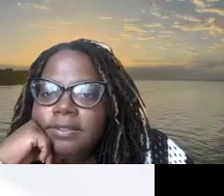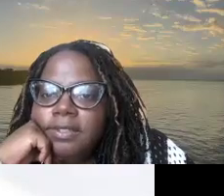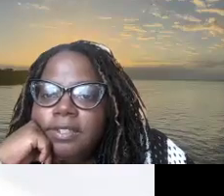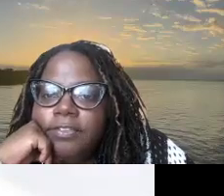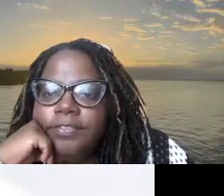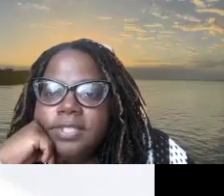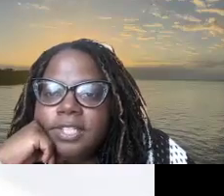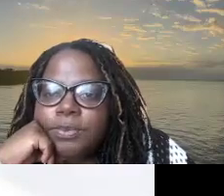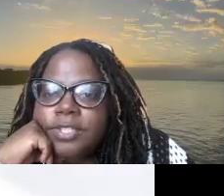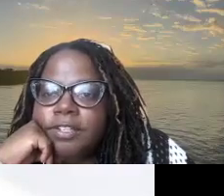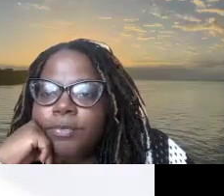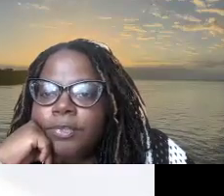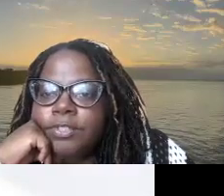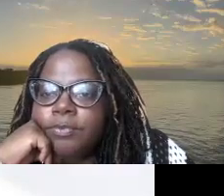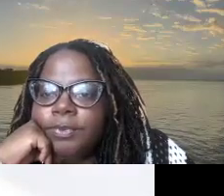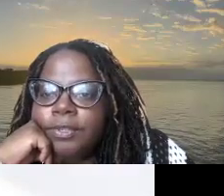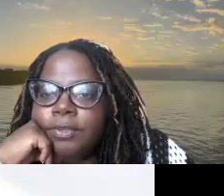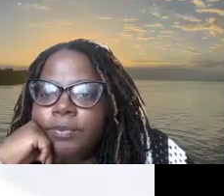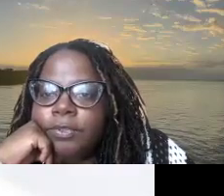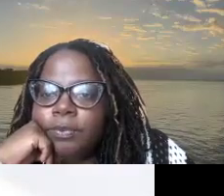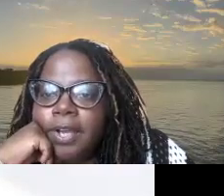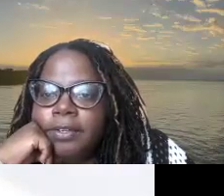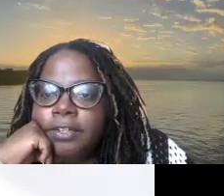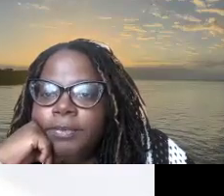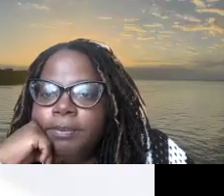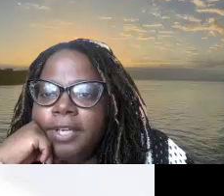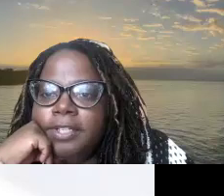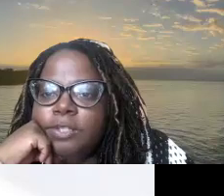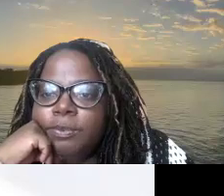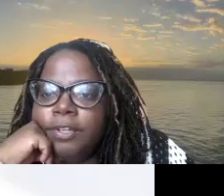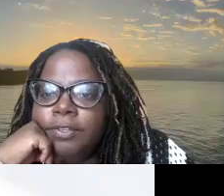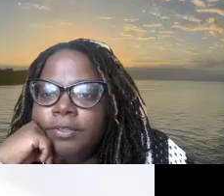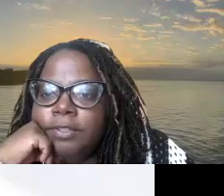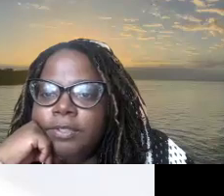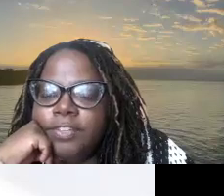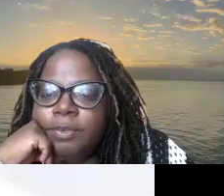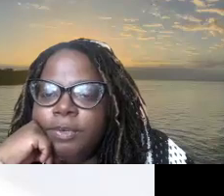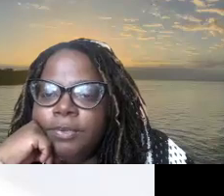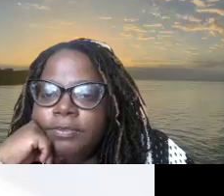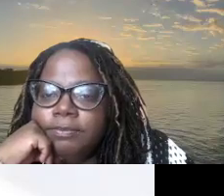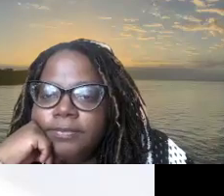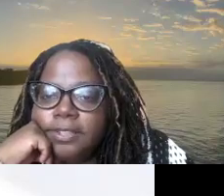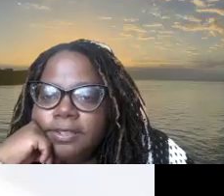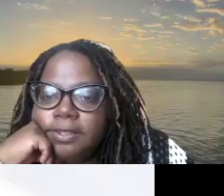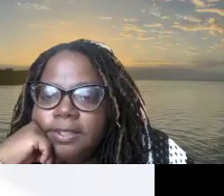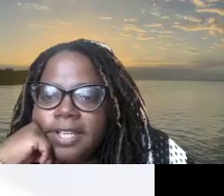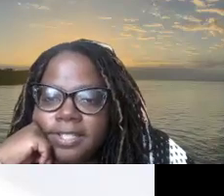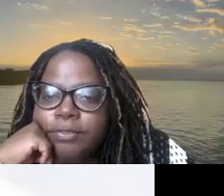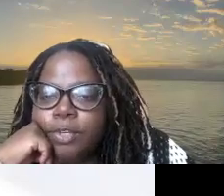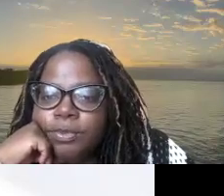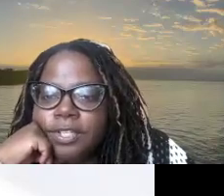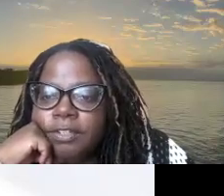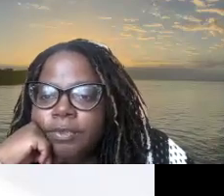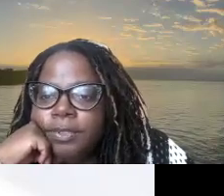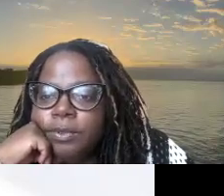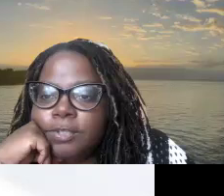violence. 56% of murders of women worldwide are committed by an intimate partner or close family member. Less